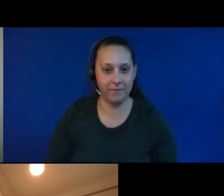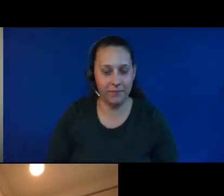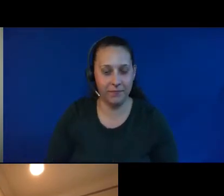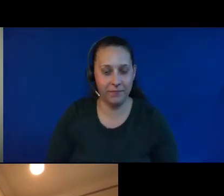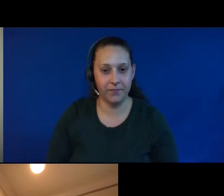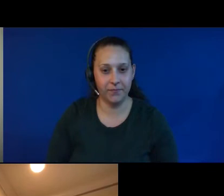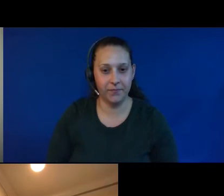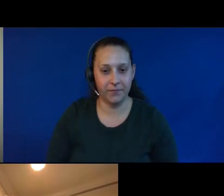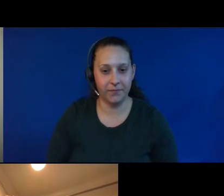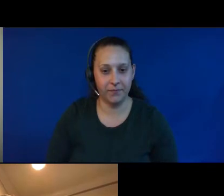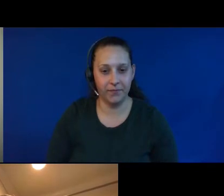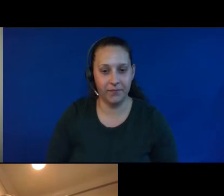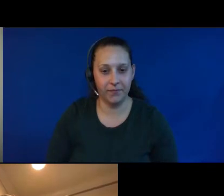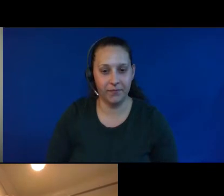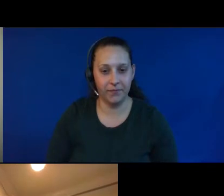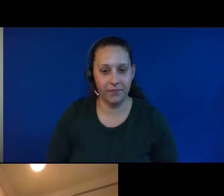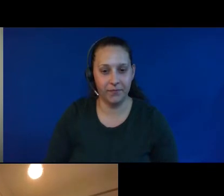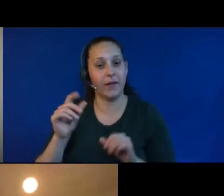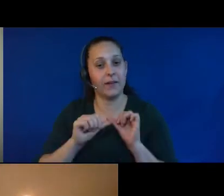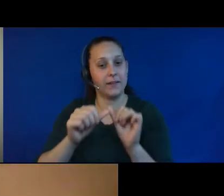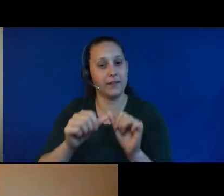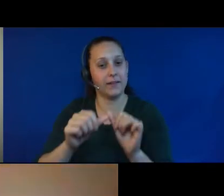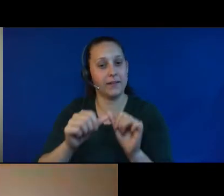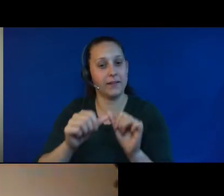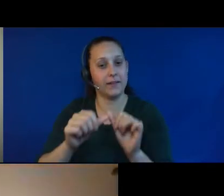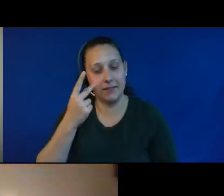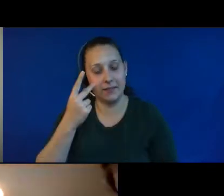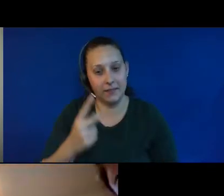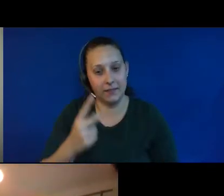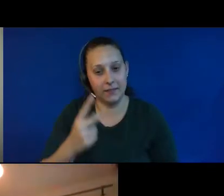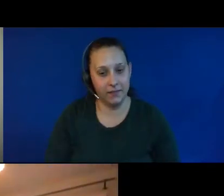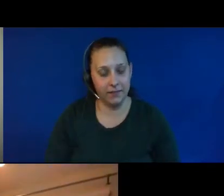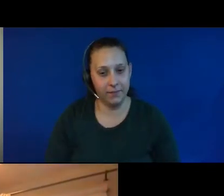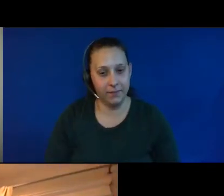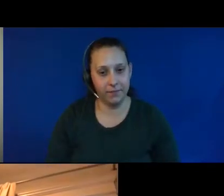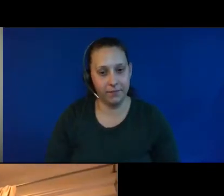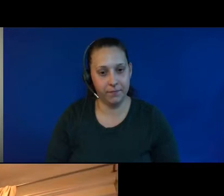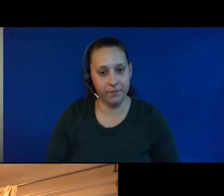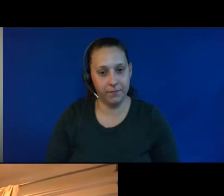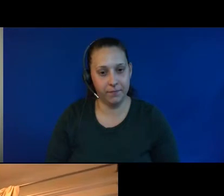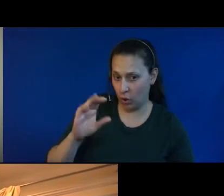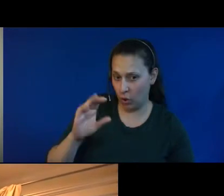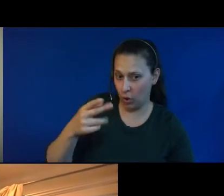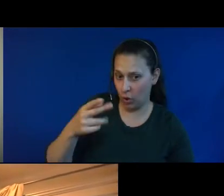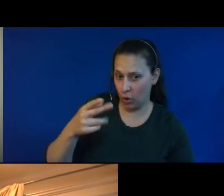Okay, let's continue and see what we can find. Did you have a question for Ryan?